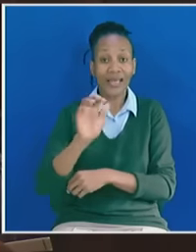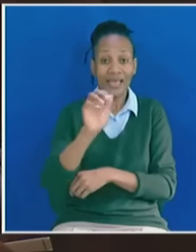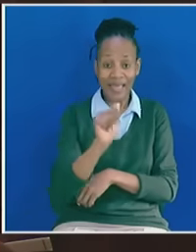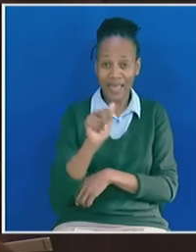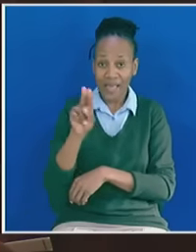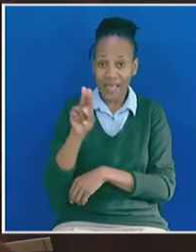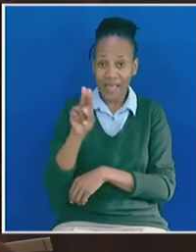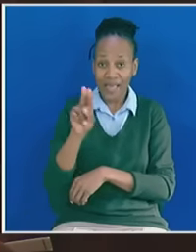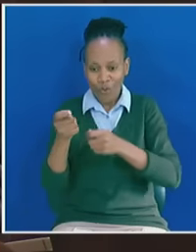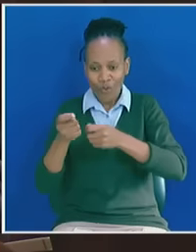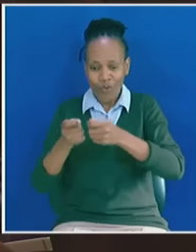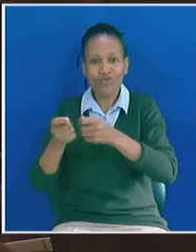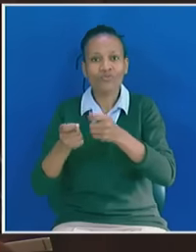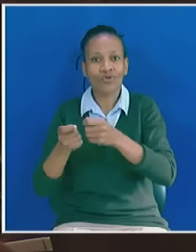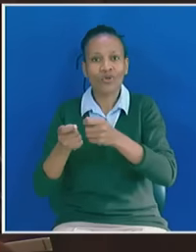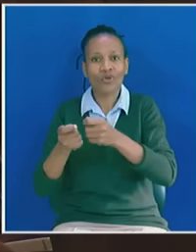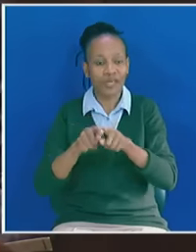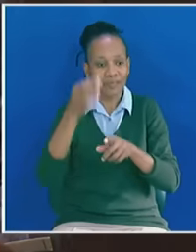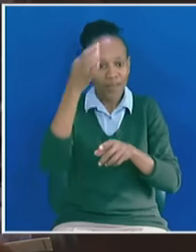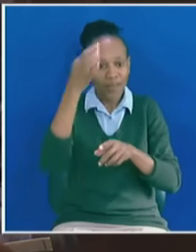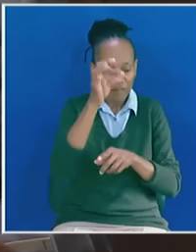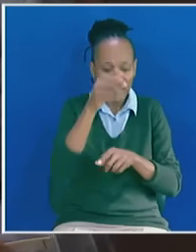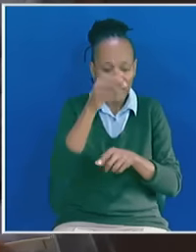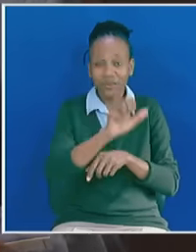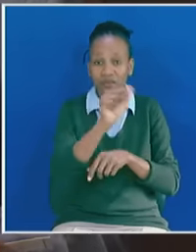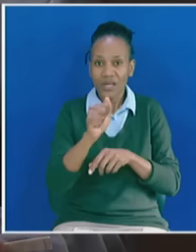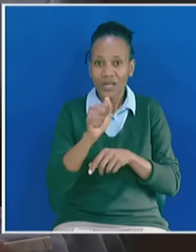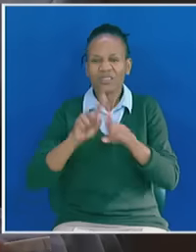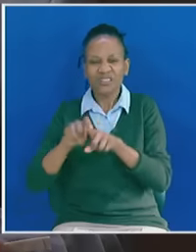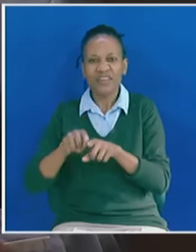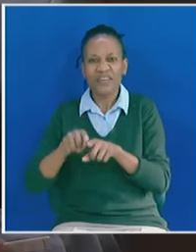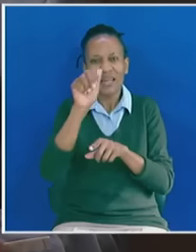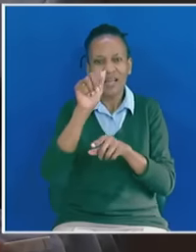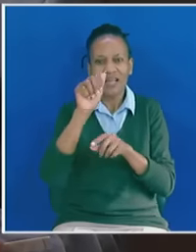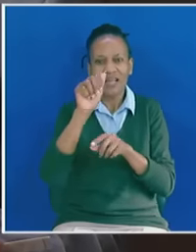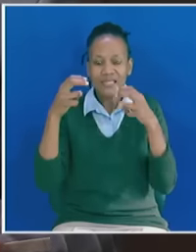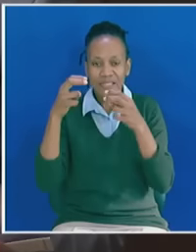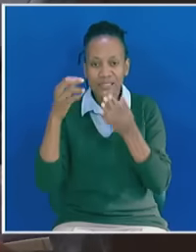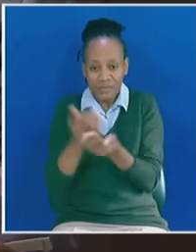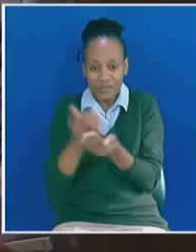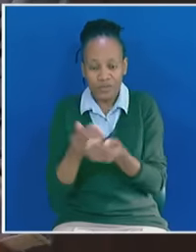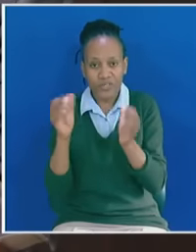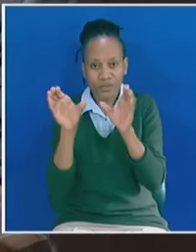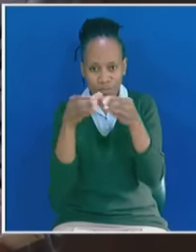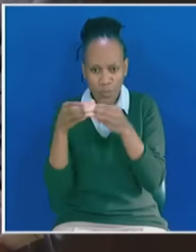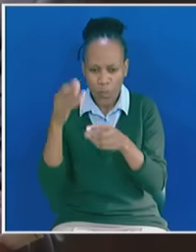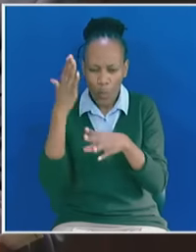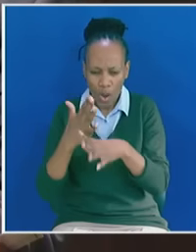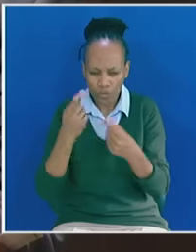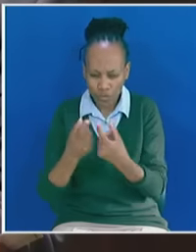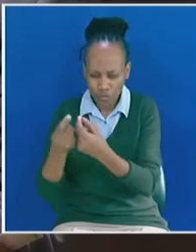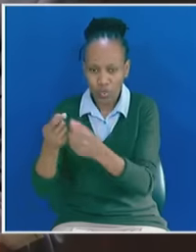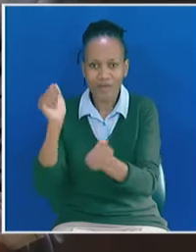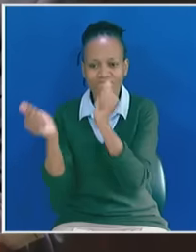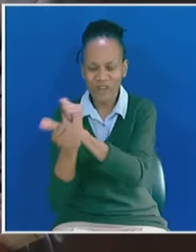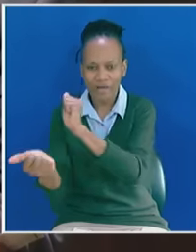Union and our regional bodies, our intelligence agencies are hard at work and we are following those individuals.